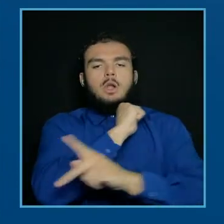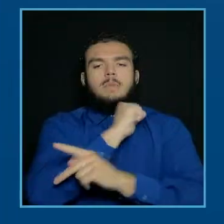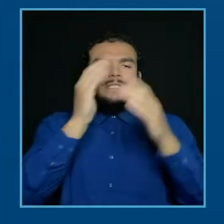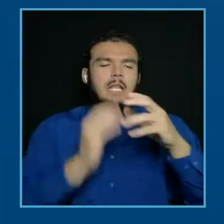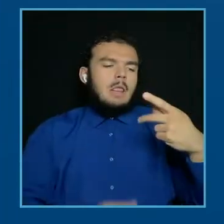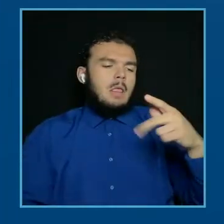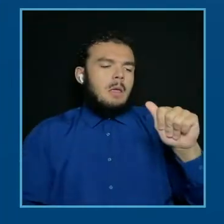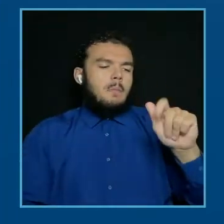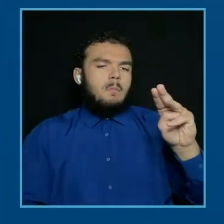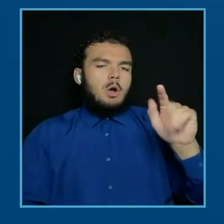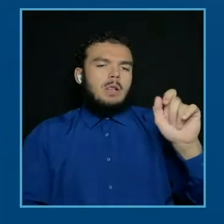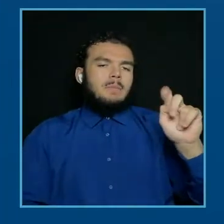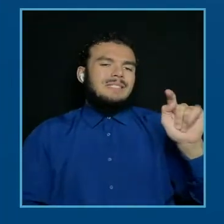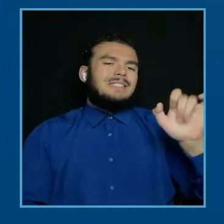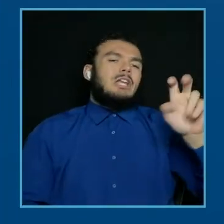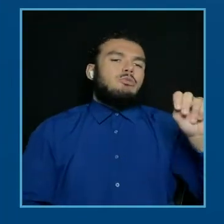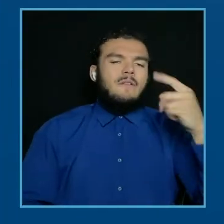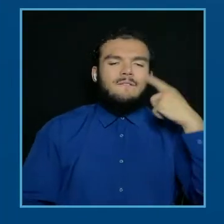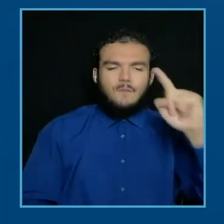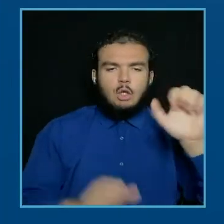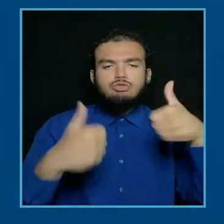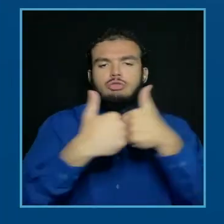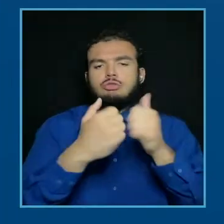as a witness for the challenging party.